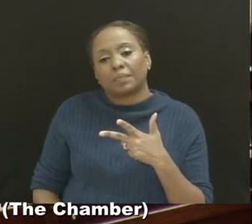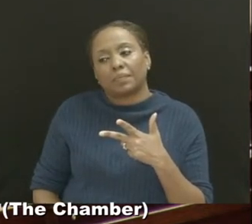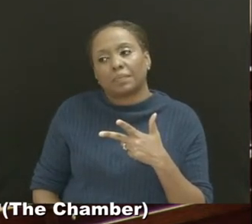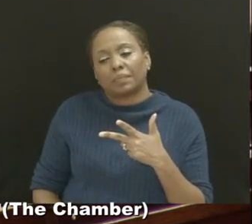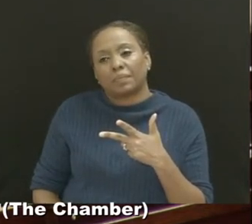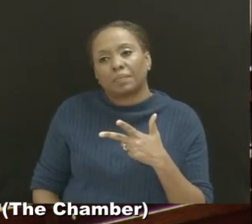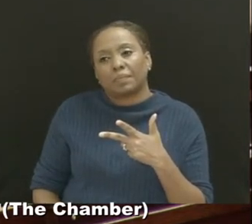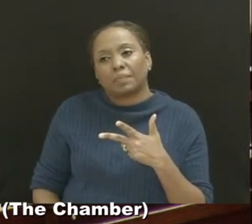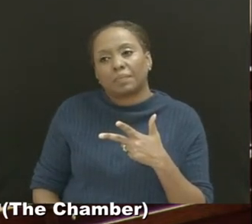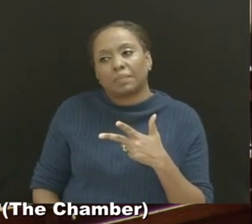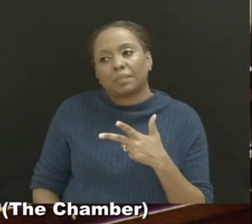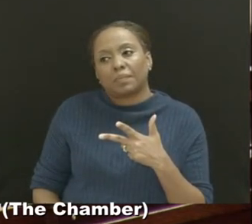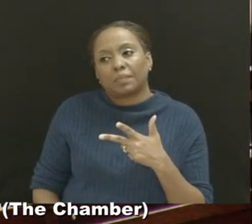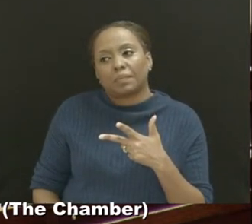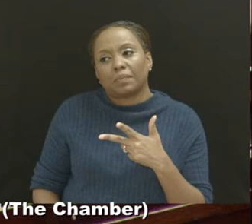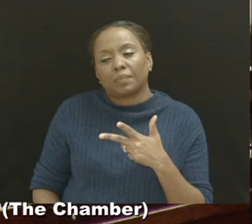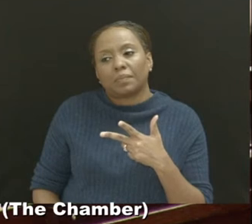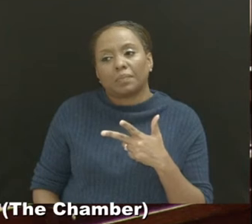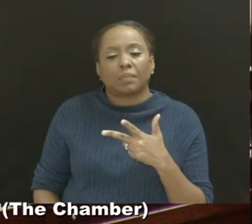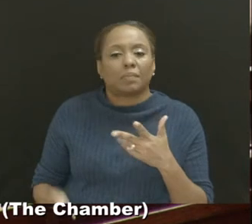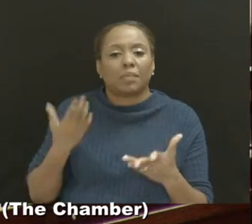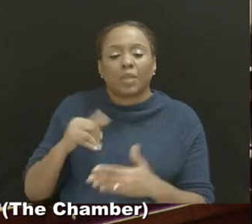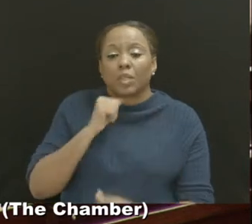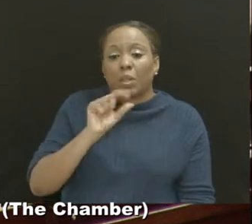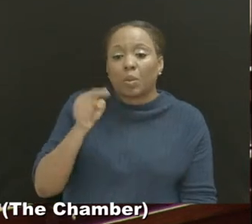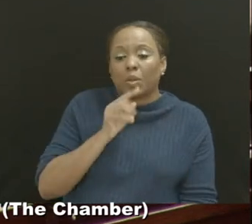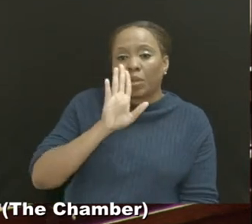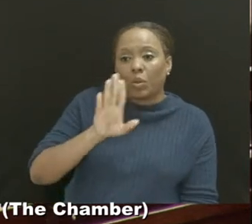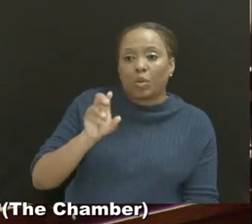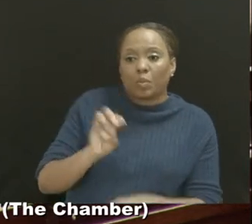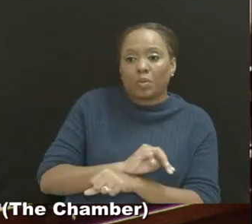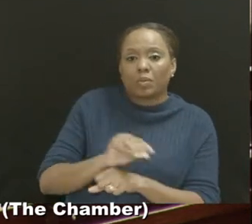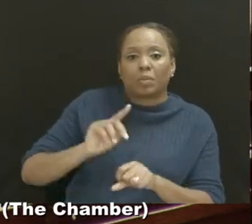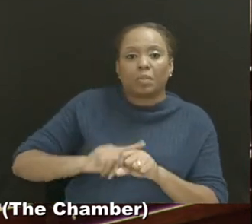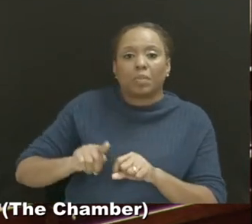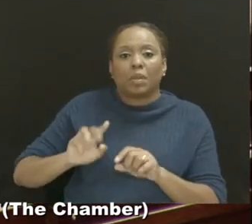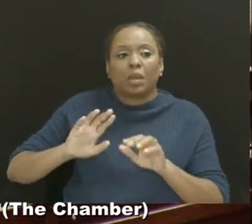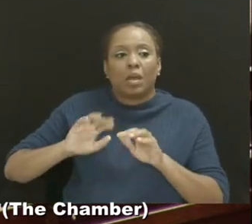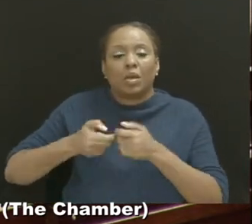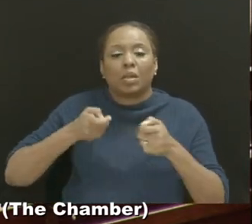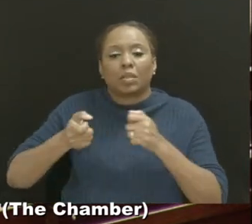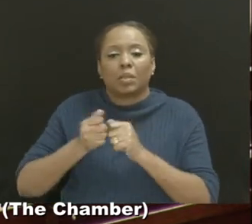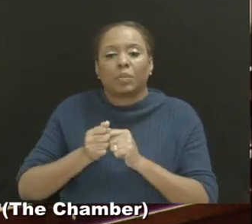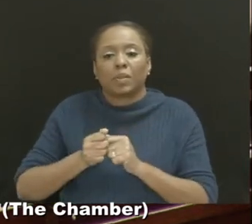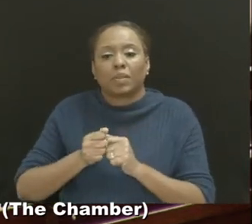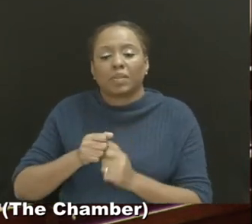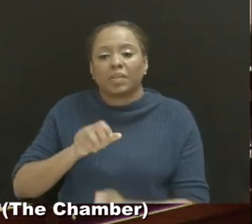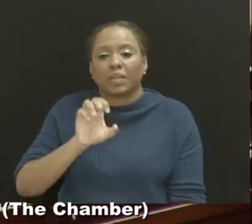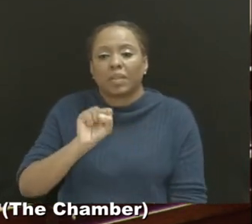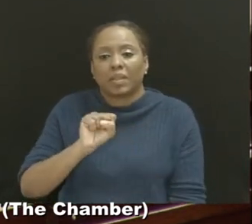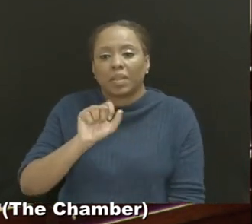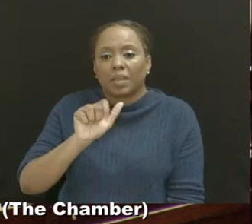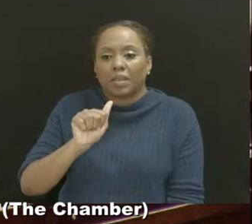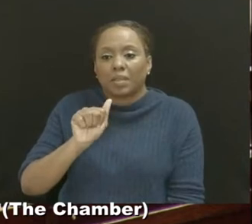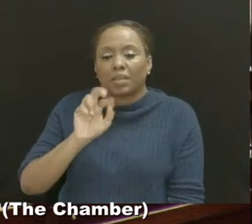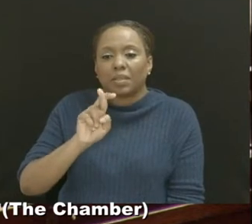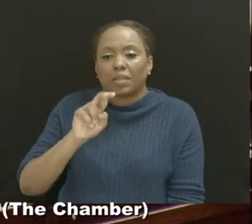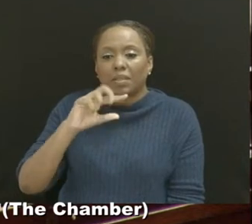be interministerial, but the management of the sargassum seaweed. We have the beach at River Bay